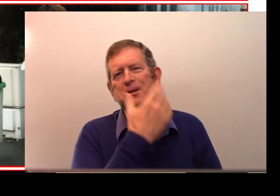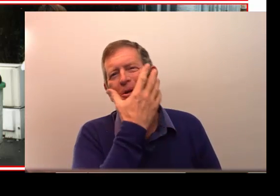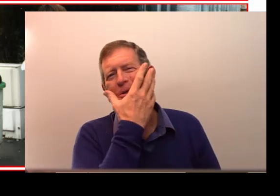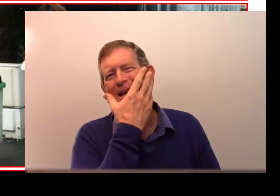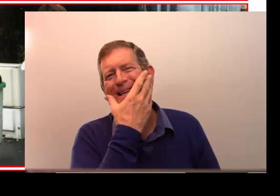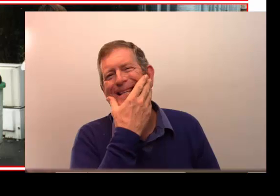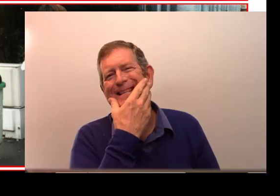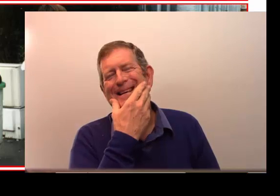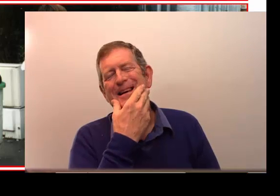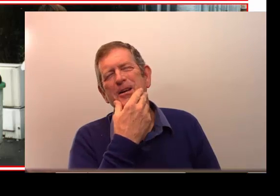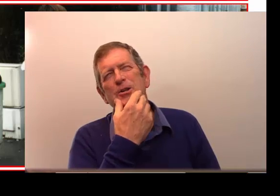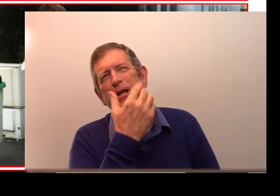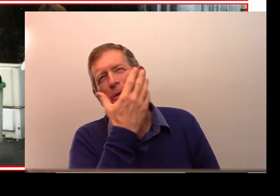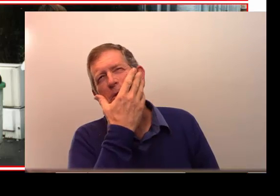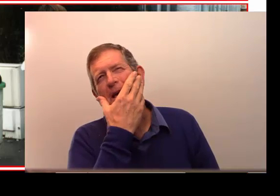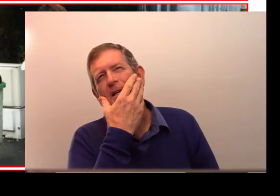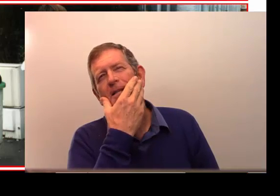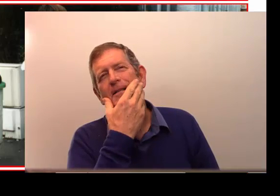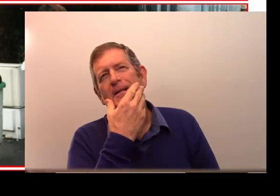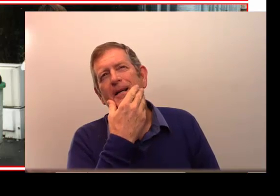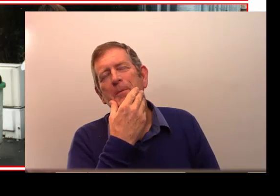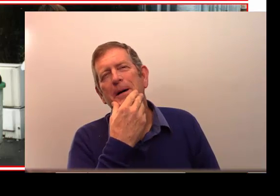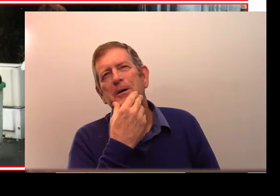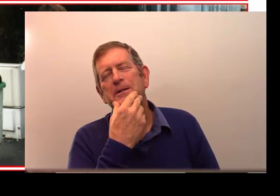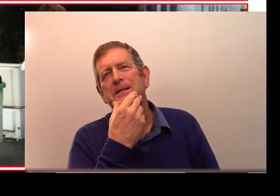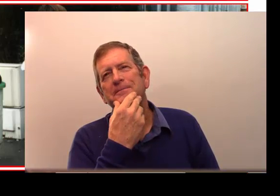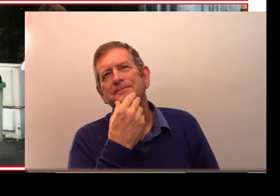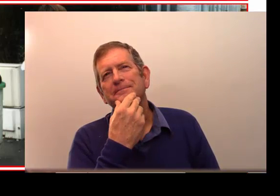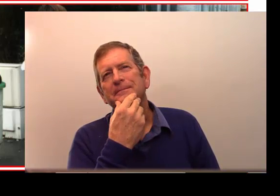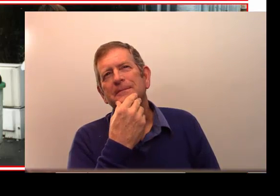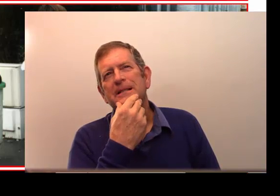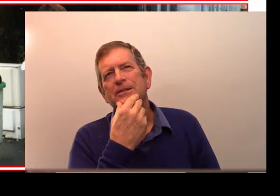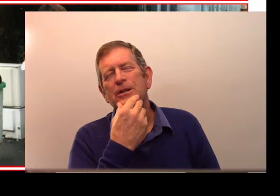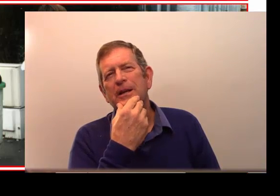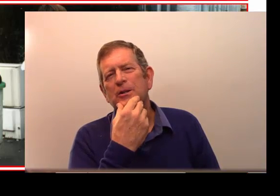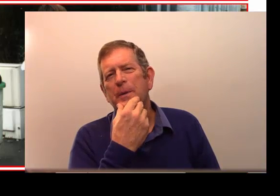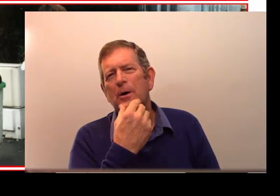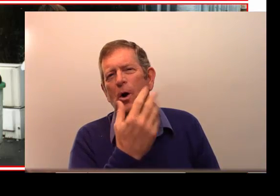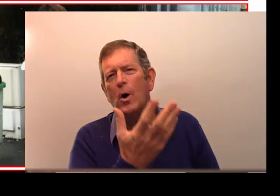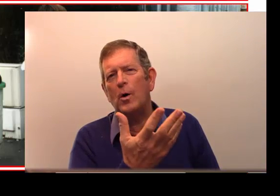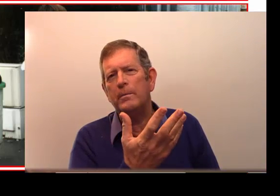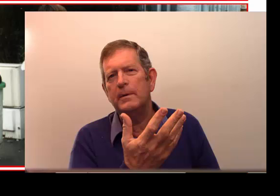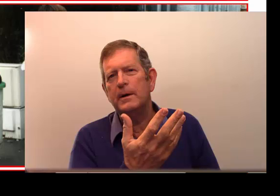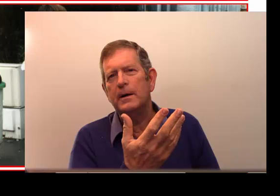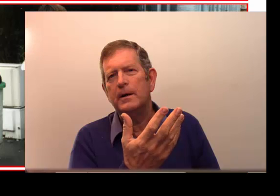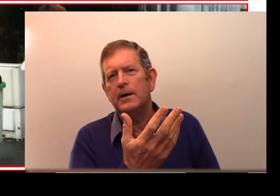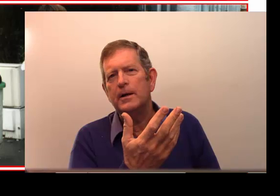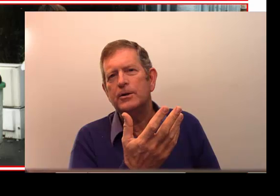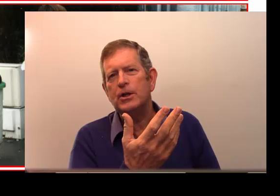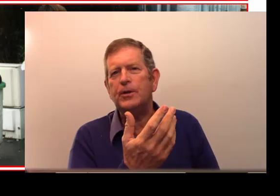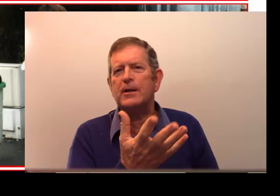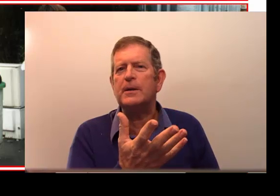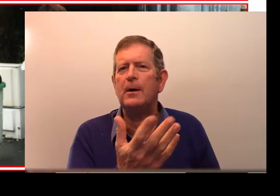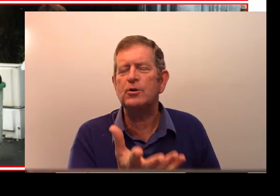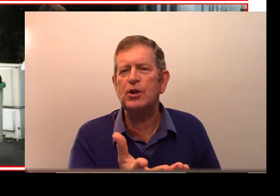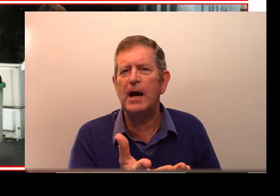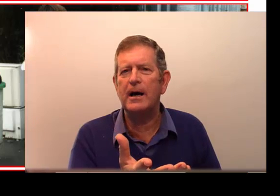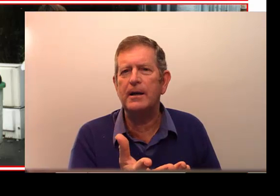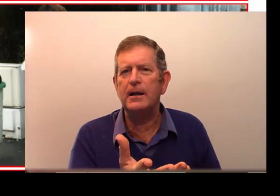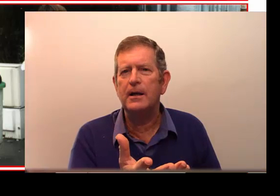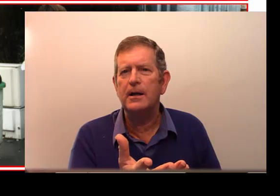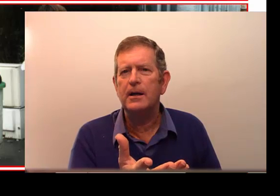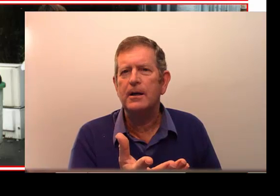first. She thinks. She thinks about her home. She thinks